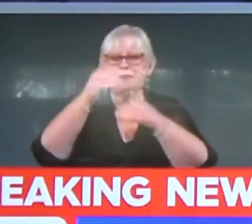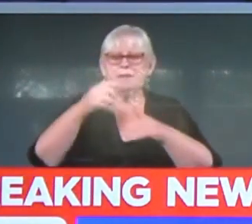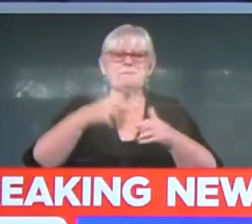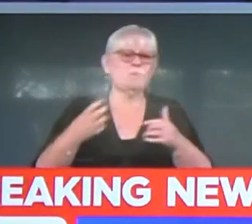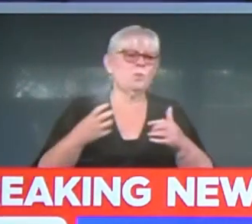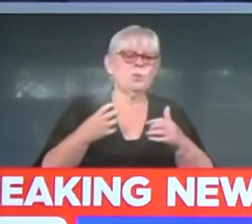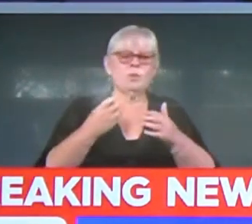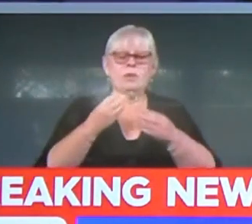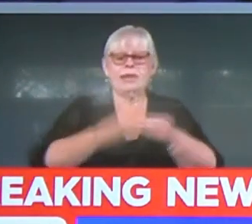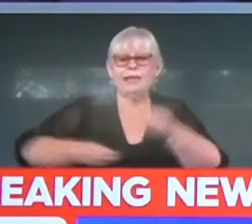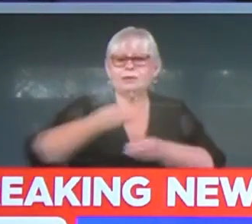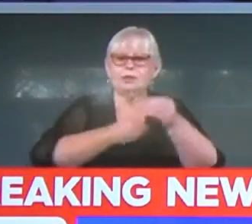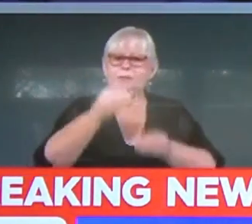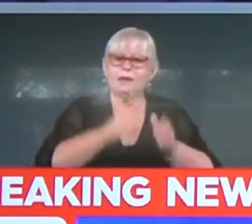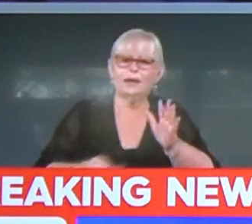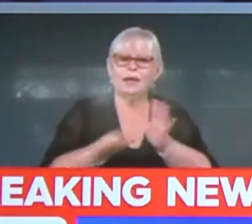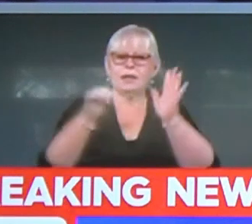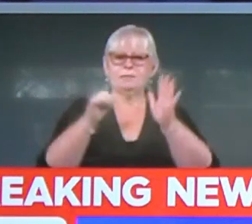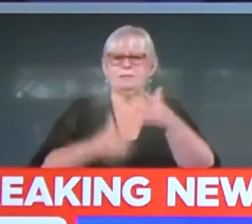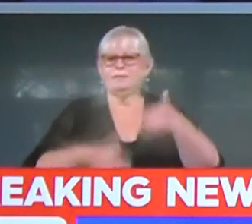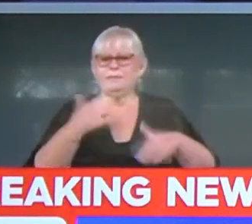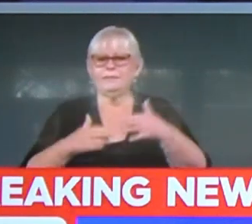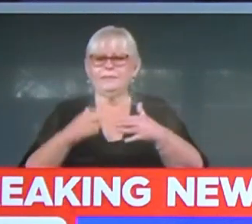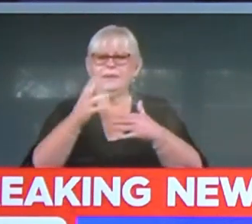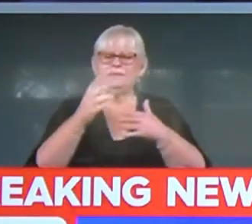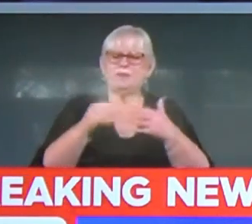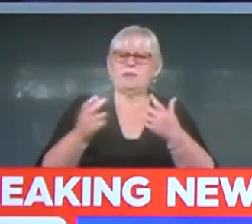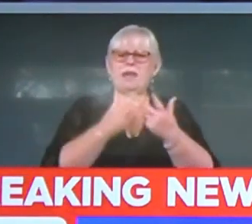further economic harm from other measures.